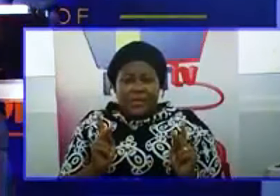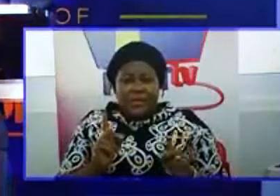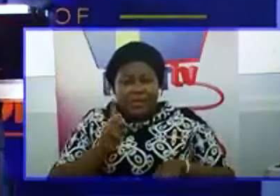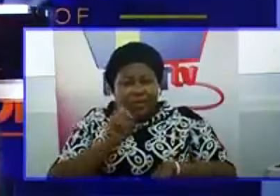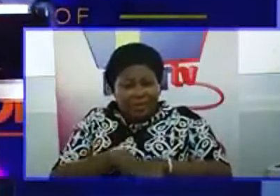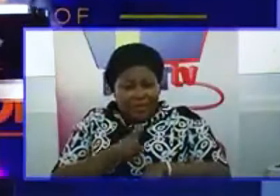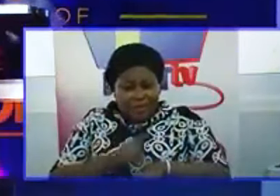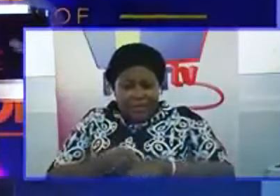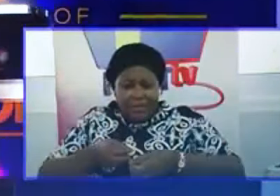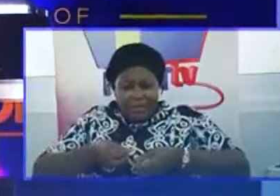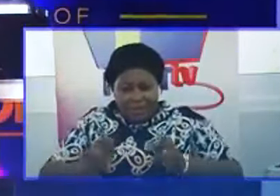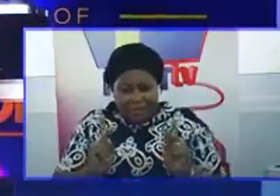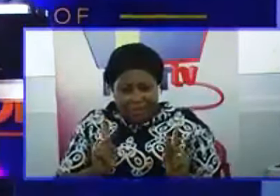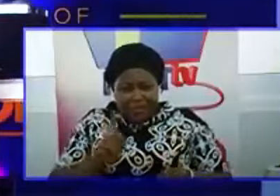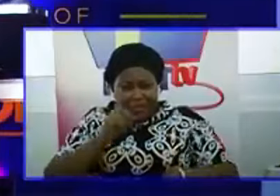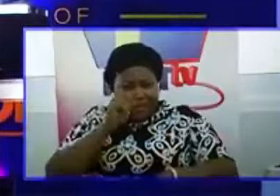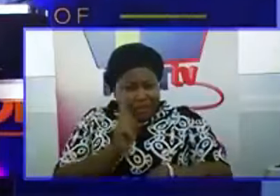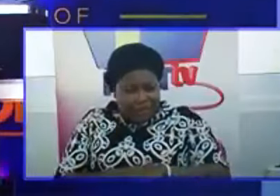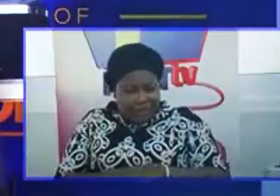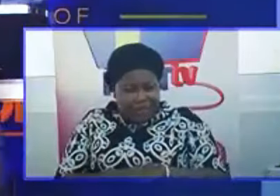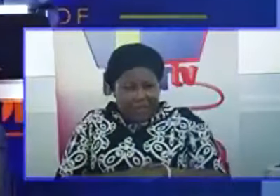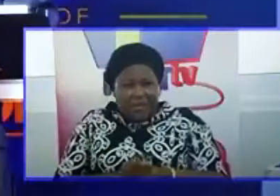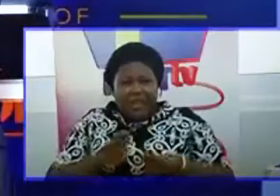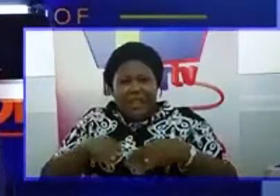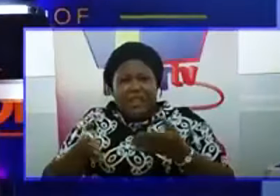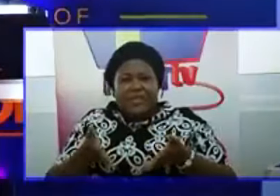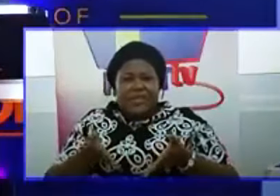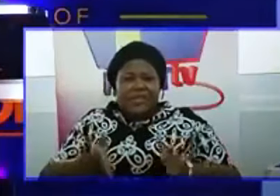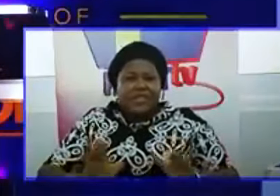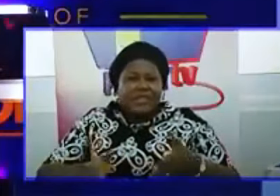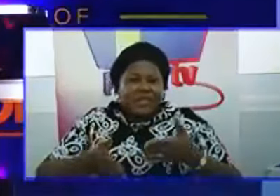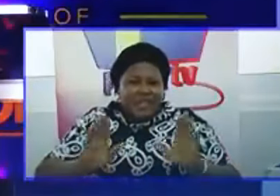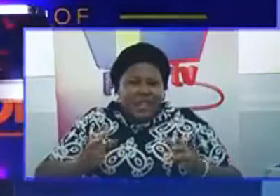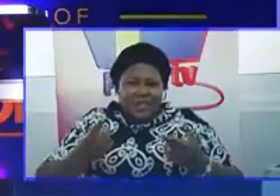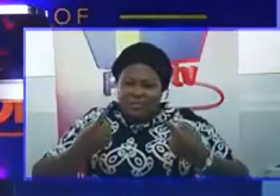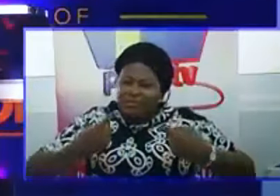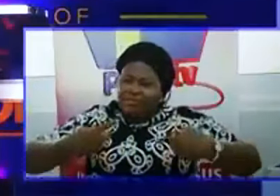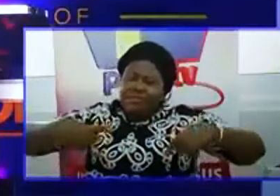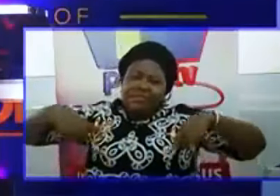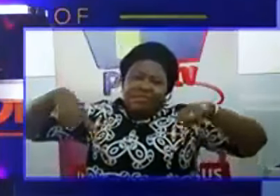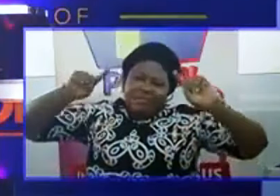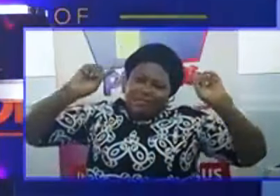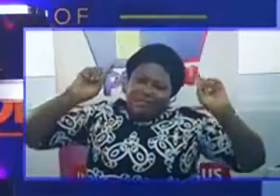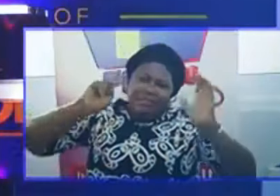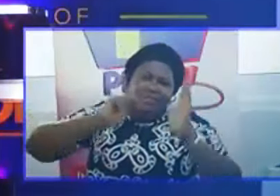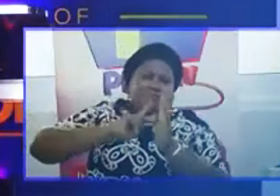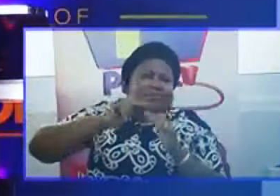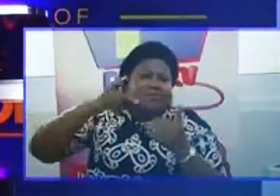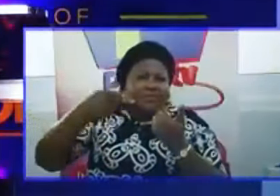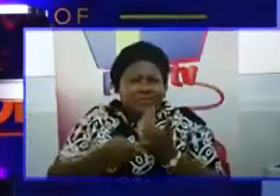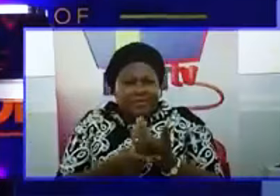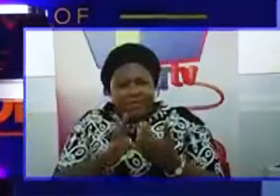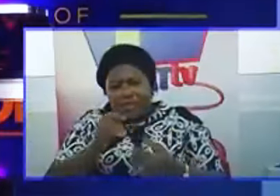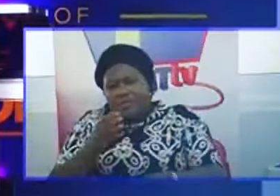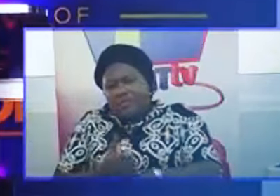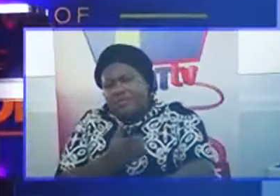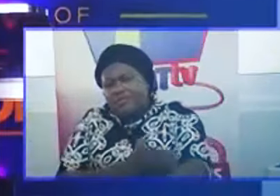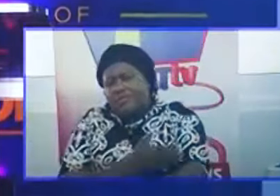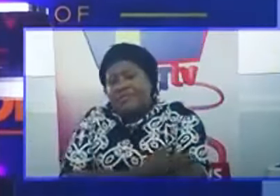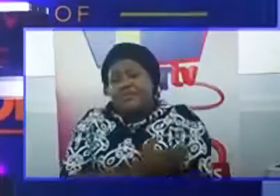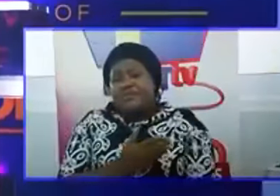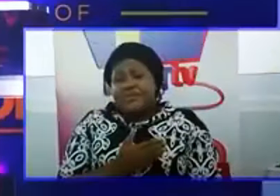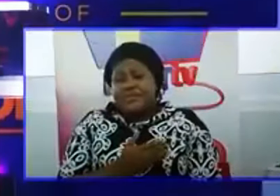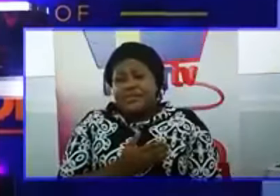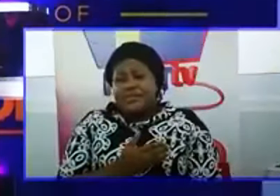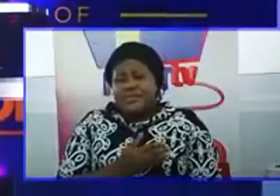Time presents chances, prospects, favorable occasions for advancement or success.